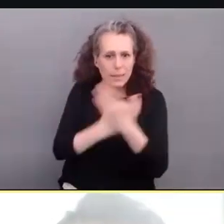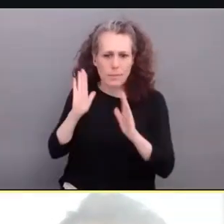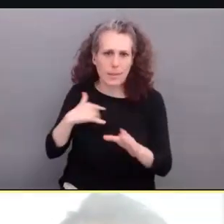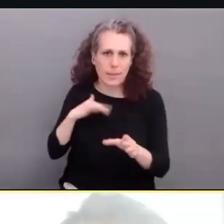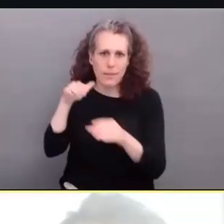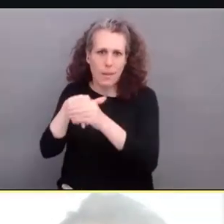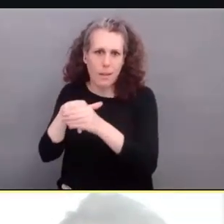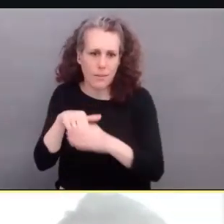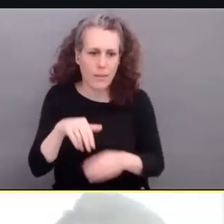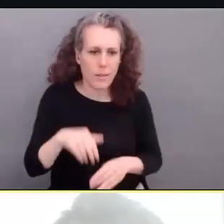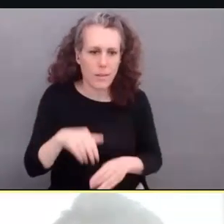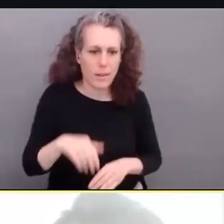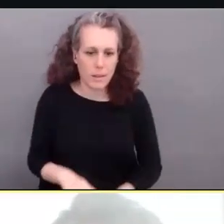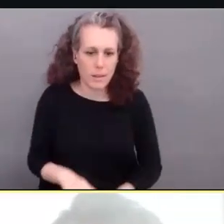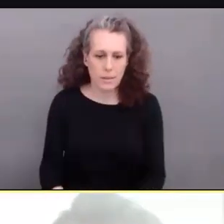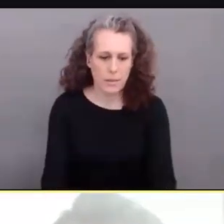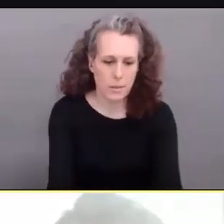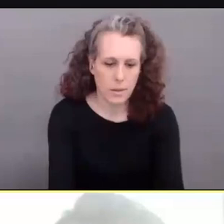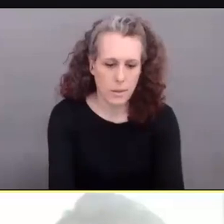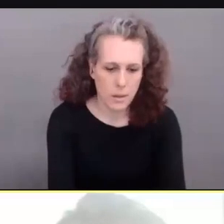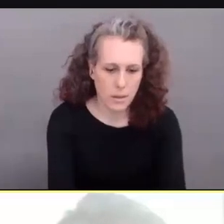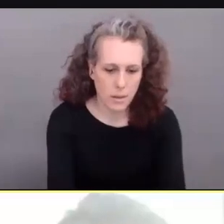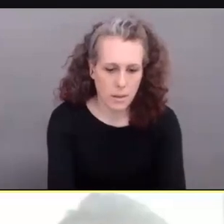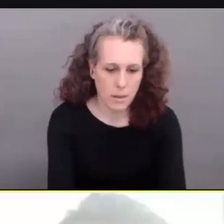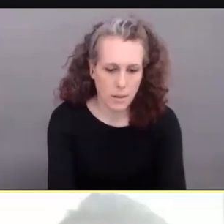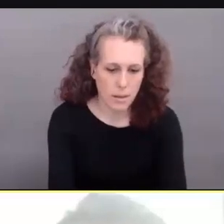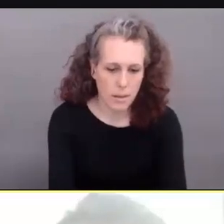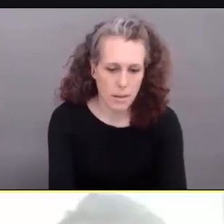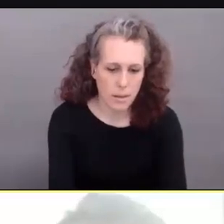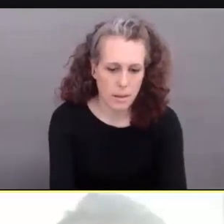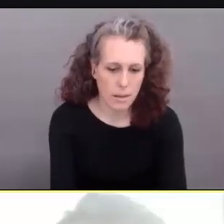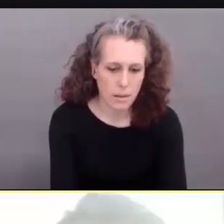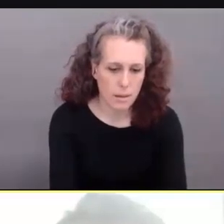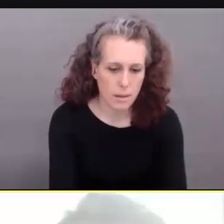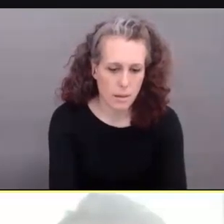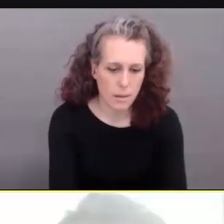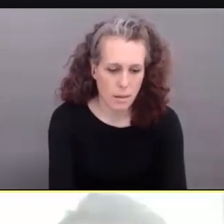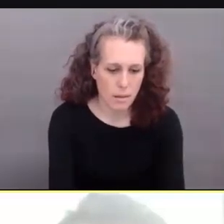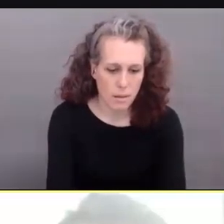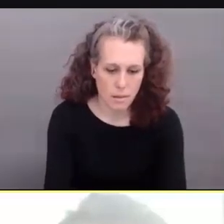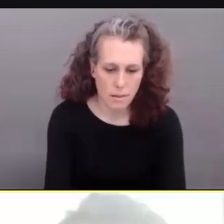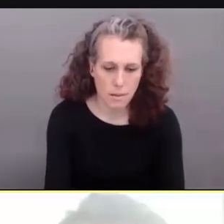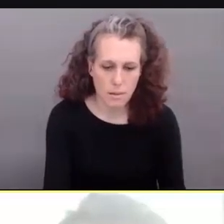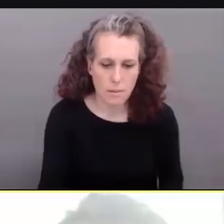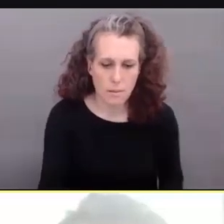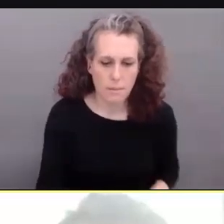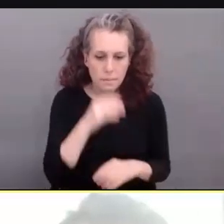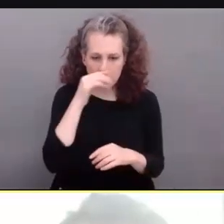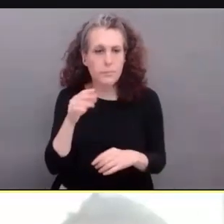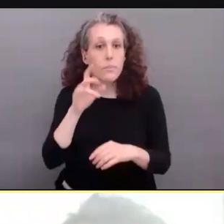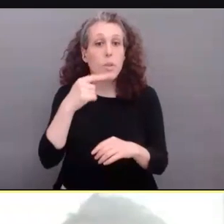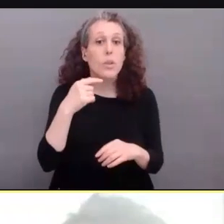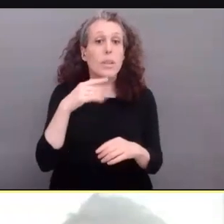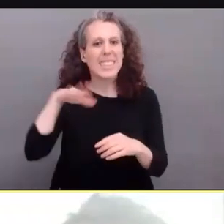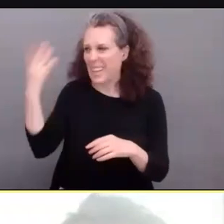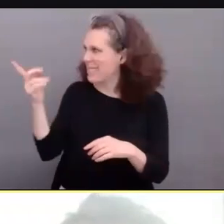disabilities. Thank you. So we go to the next slide, where I talk about why we